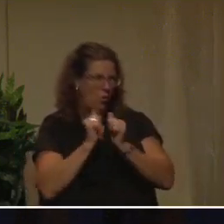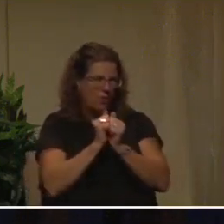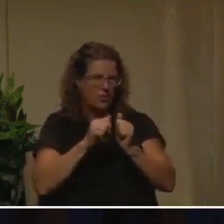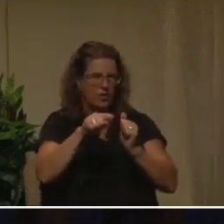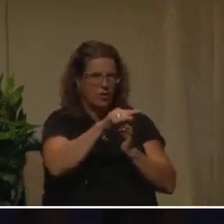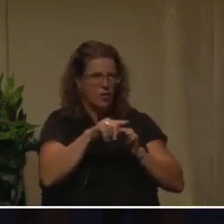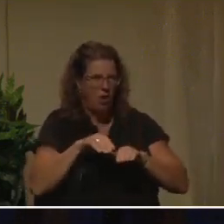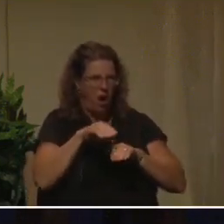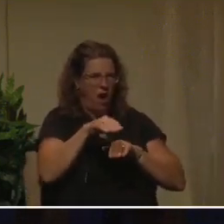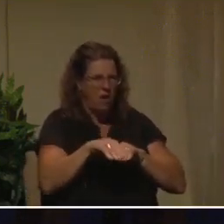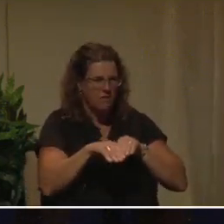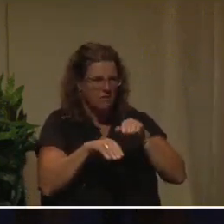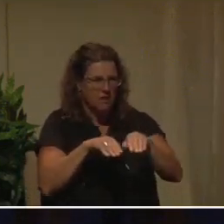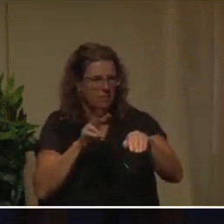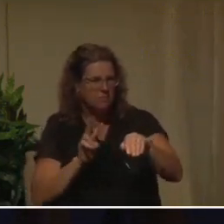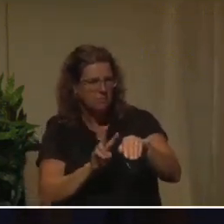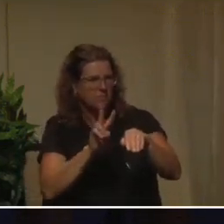way.